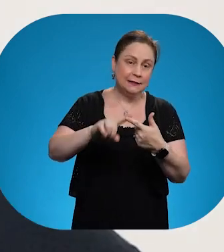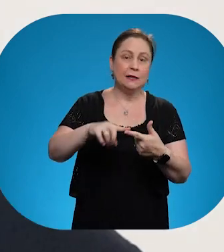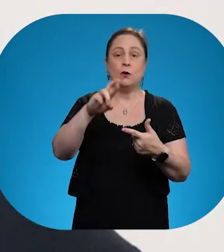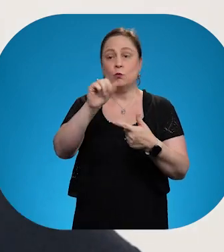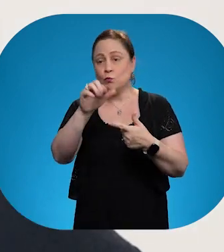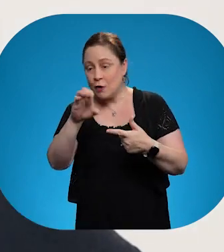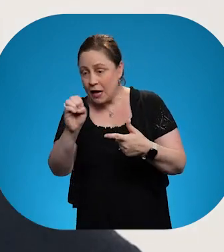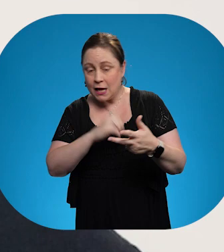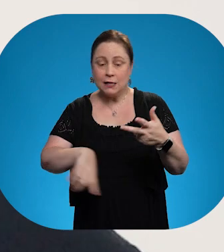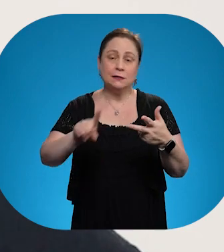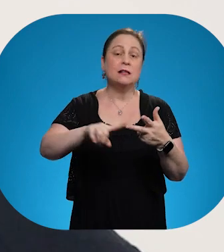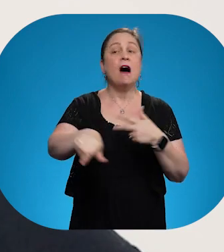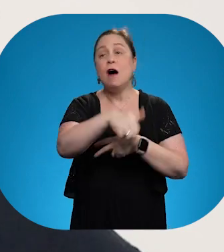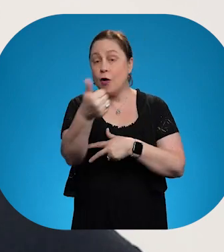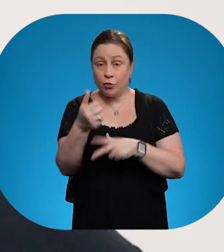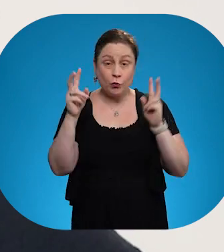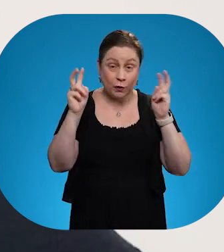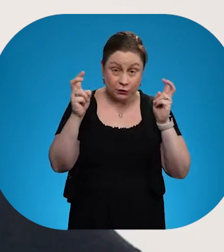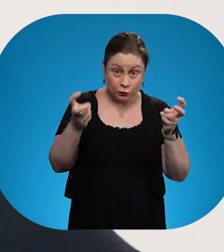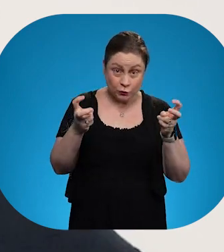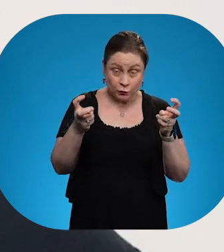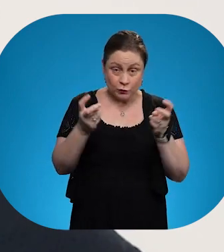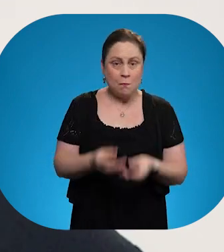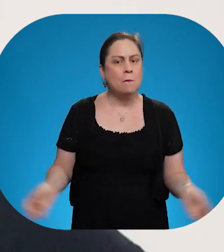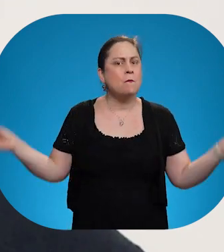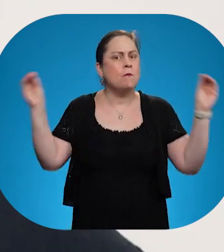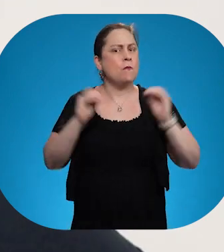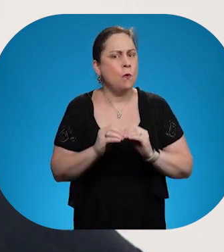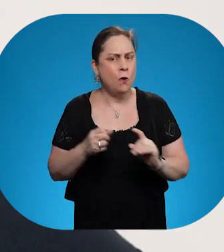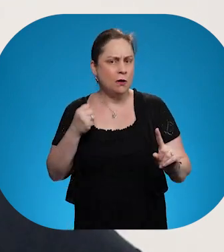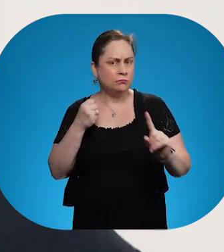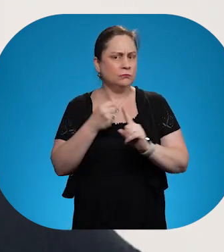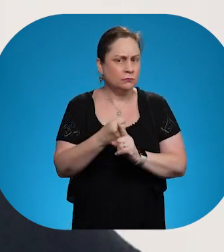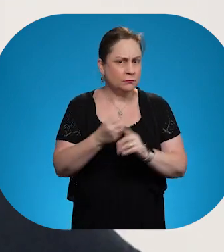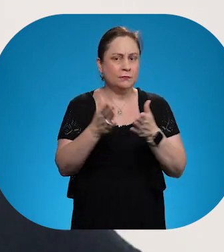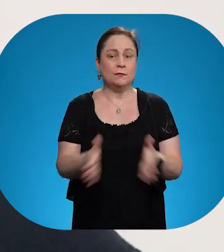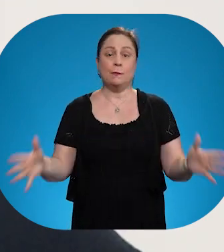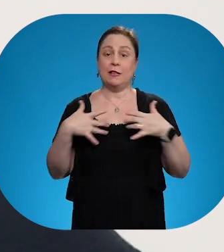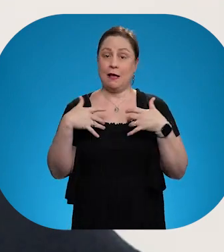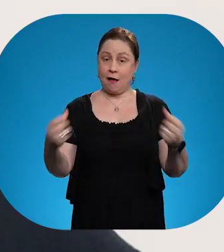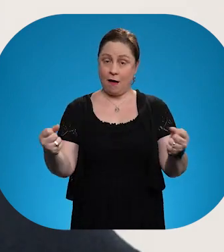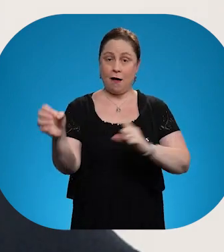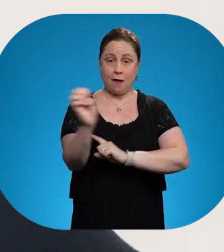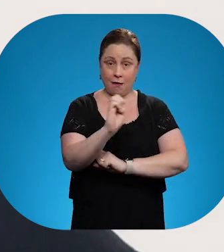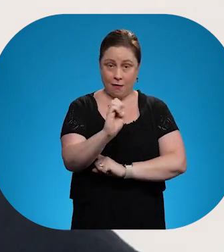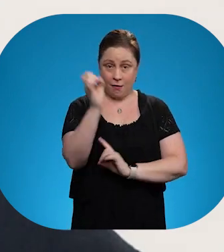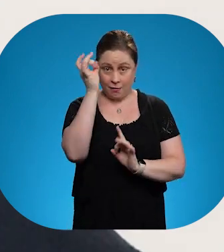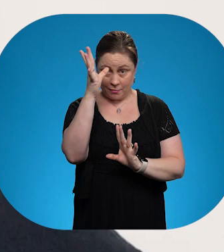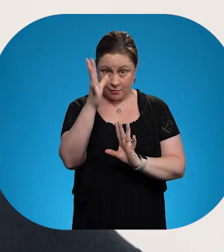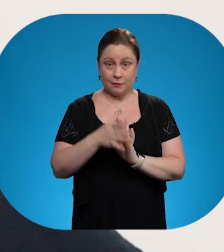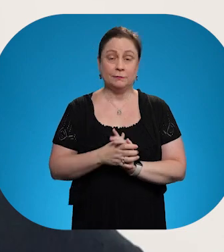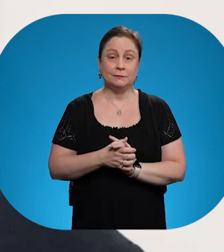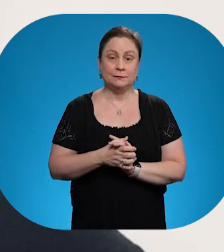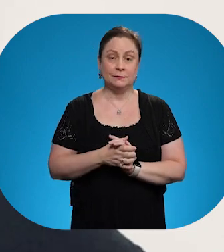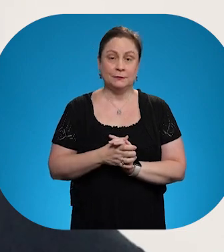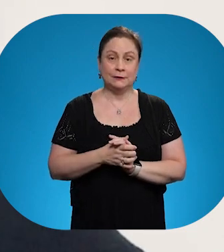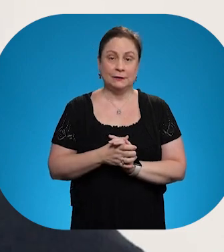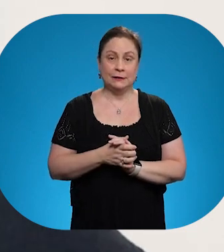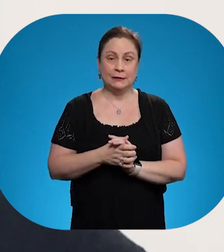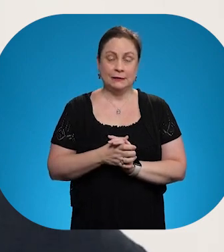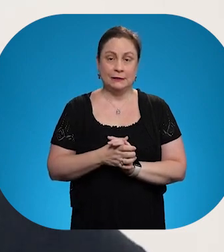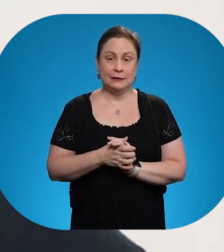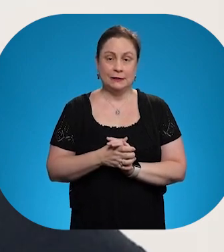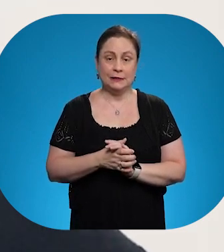issues are impacted much more when it comes to public health emergencies and disasters.